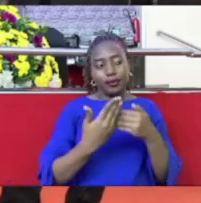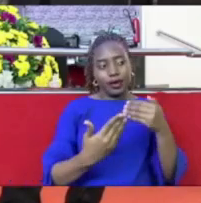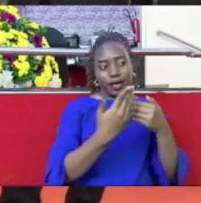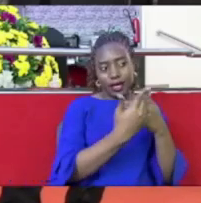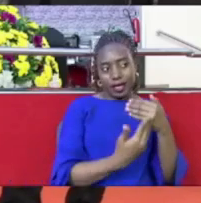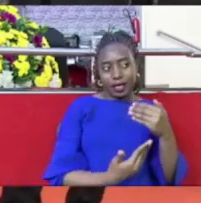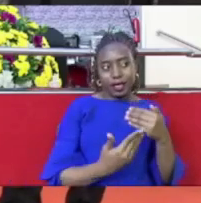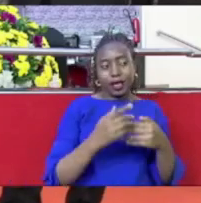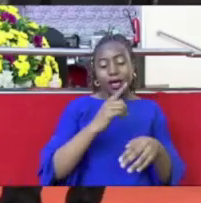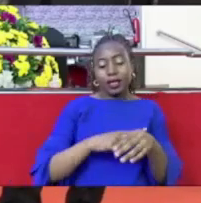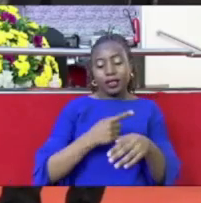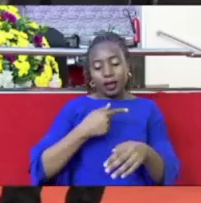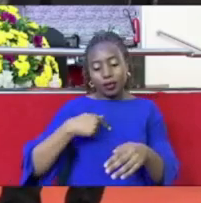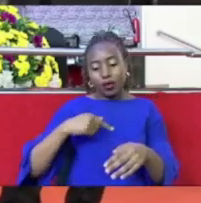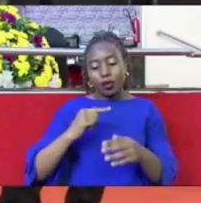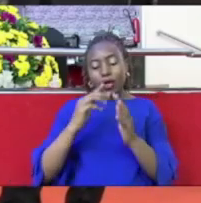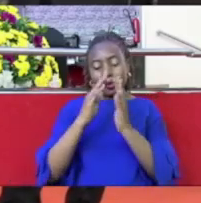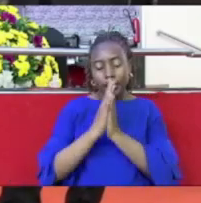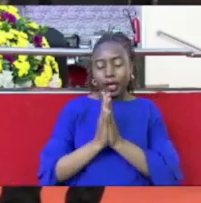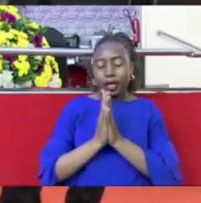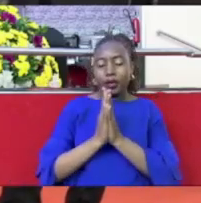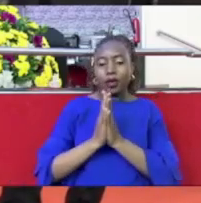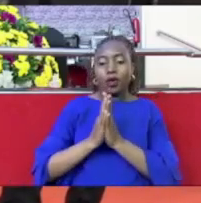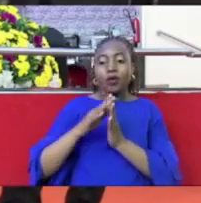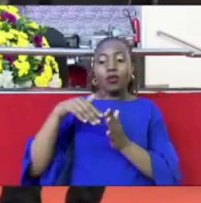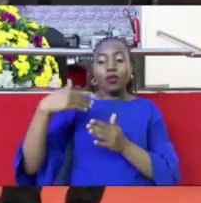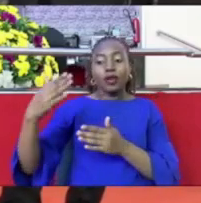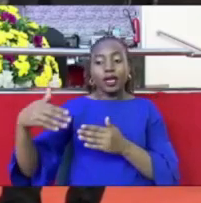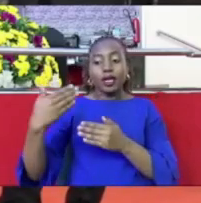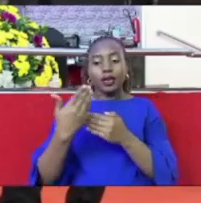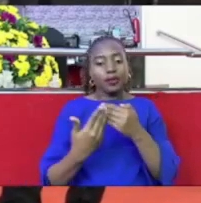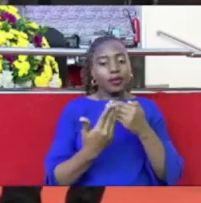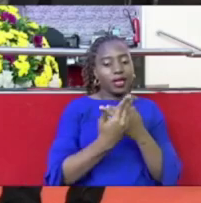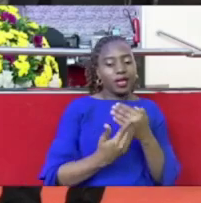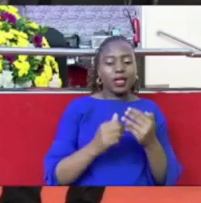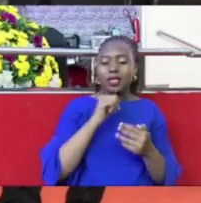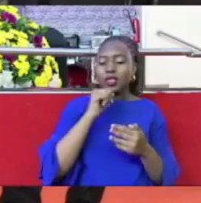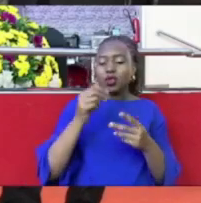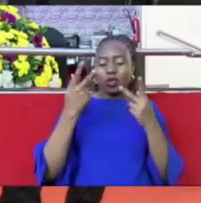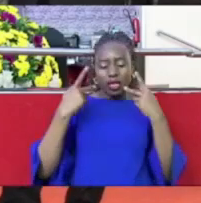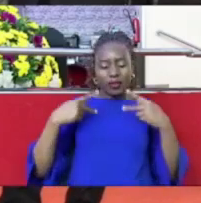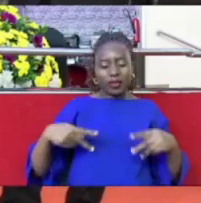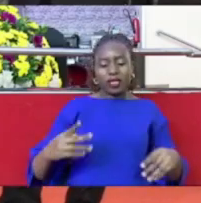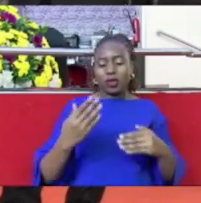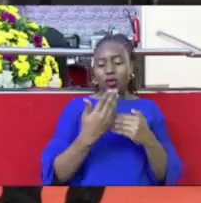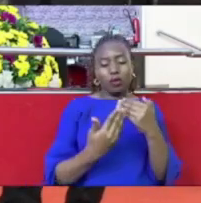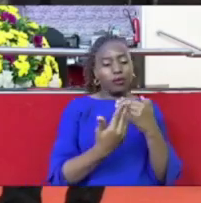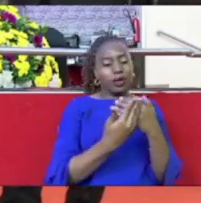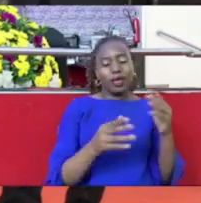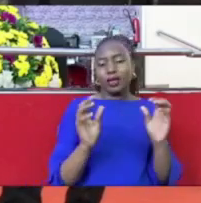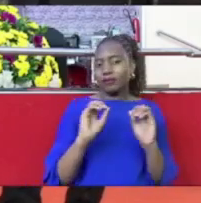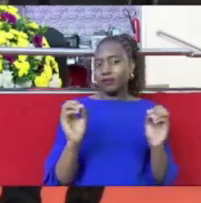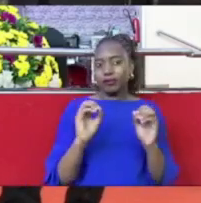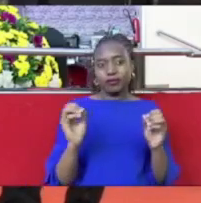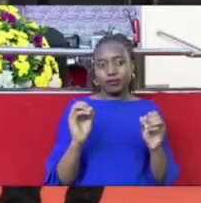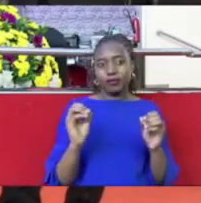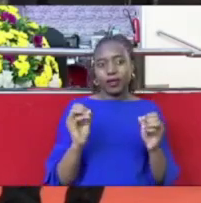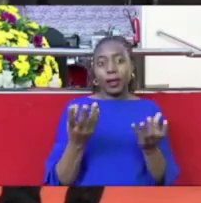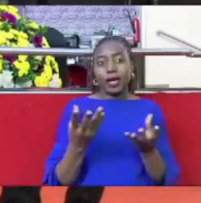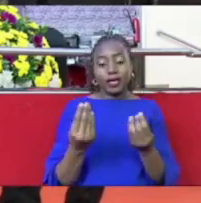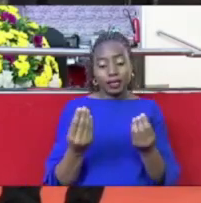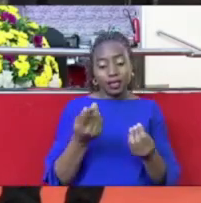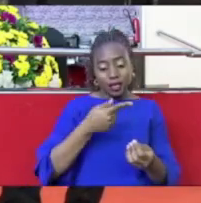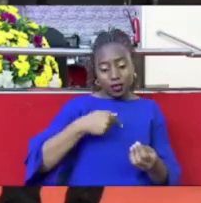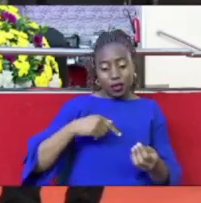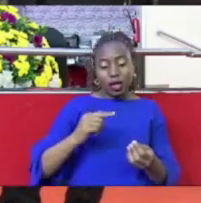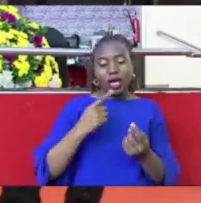giving us our daily bread, is not the physical bread only. Riziki ya kila siku si kile ambacho kinaonekana pekee. It's easy for us to talk about